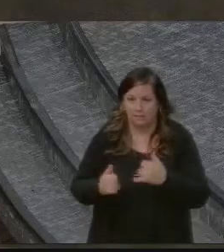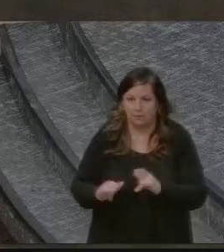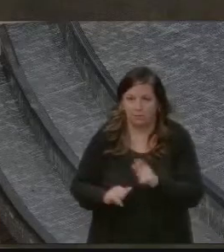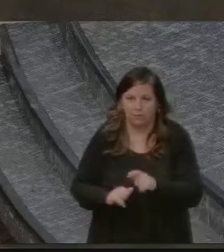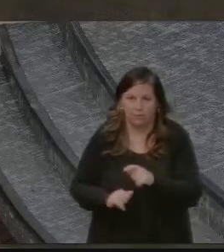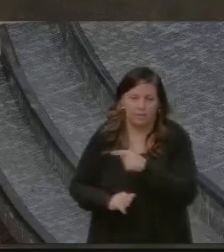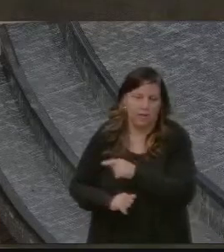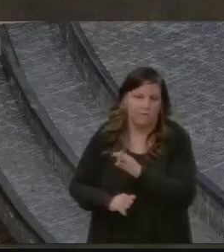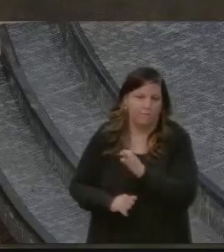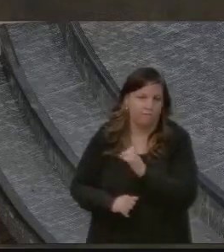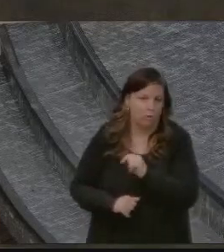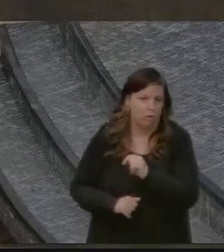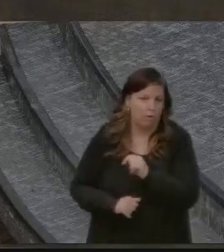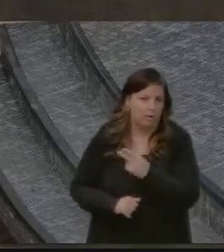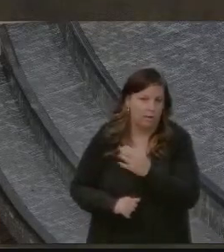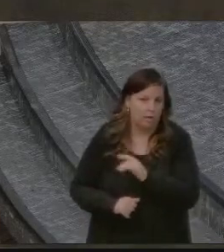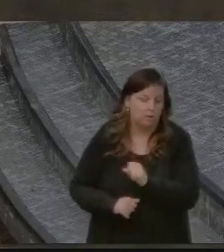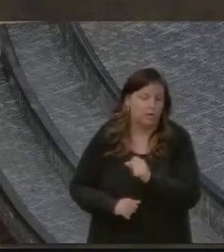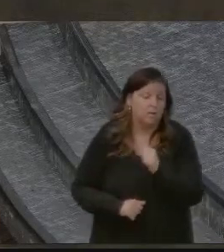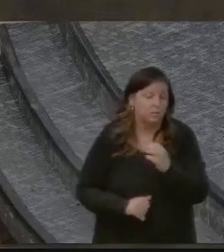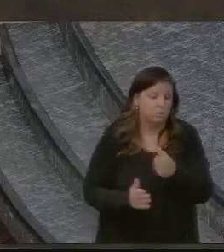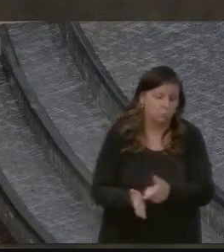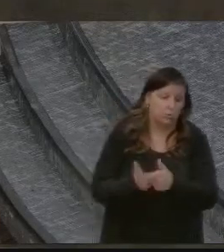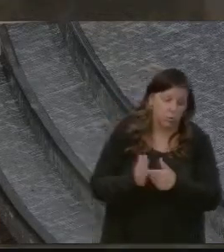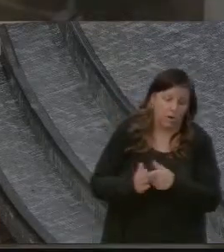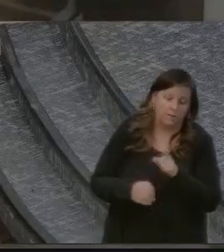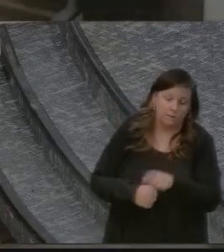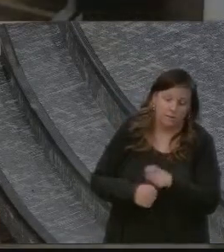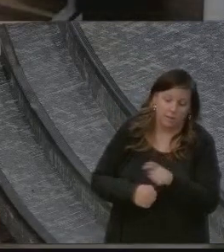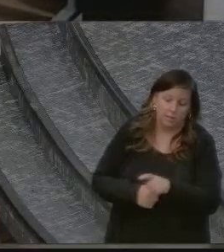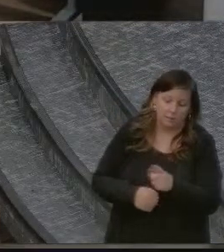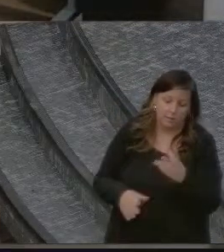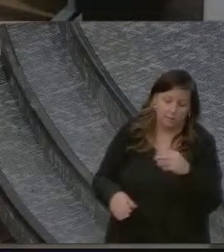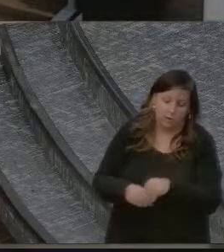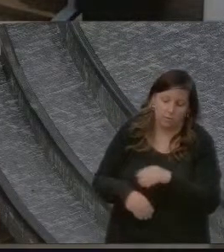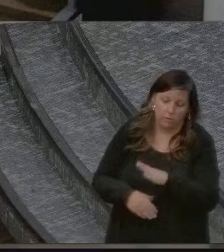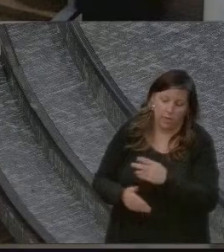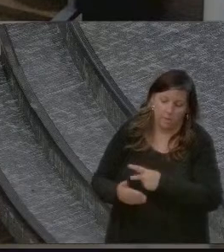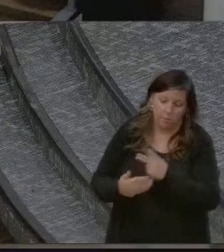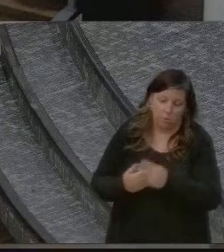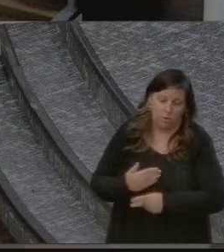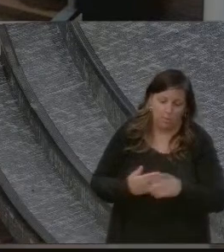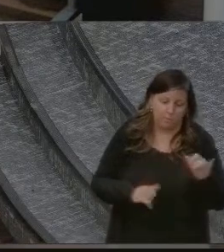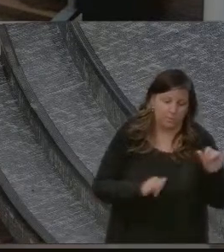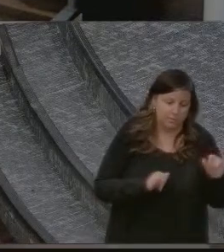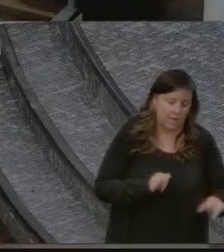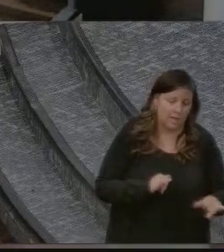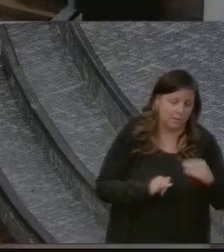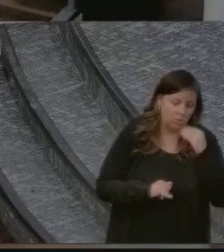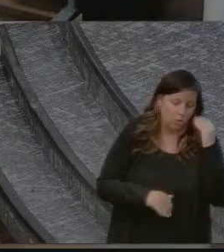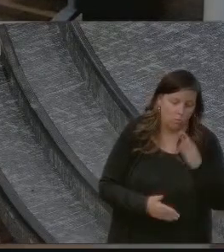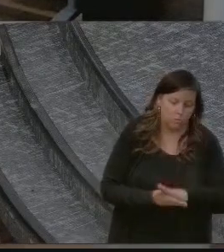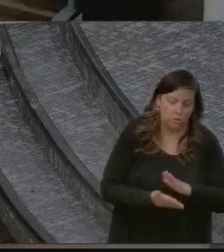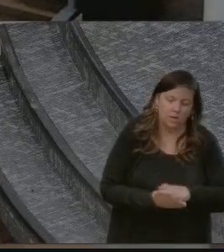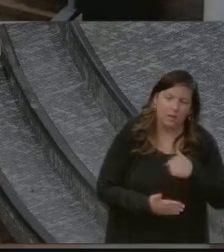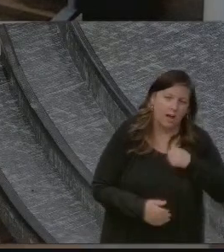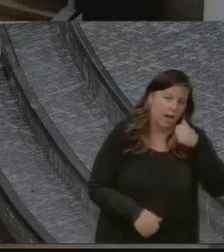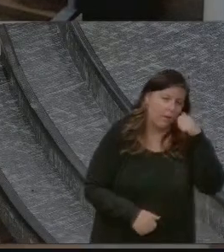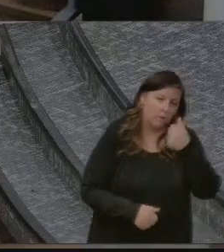of those type of programs in order to stay at their home schools. I remember enrolling one of my mentees, I believe, in